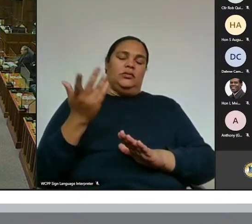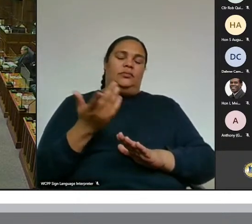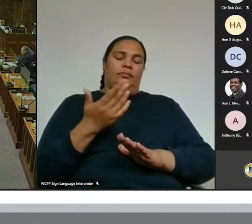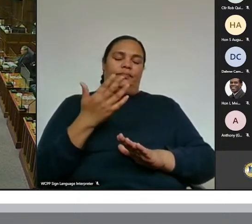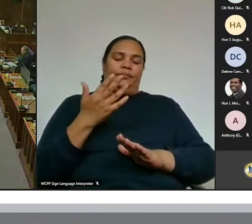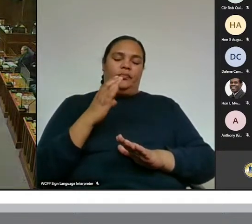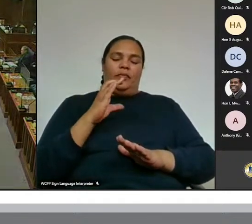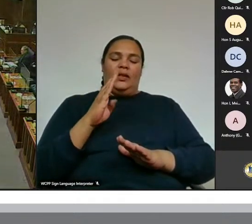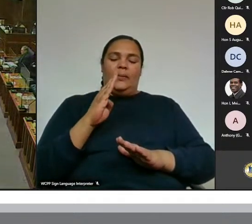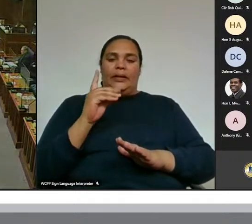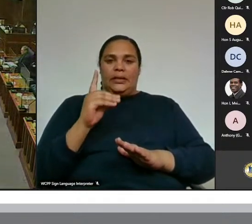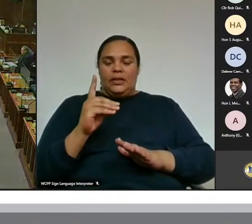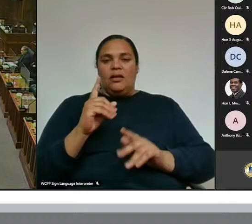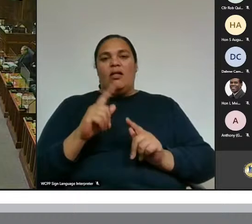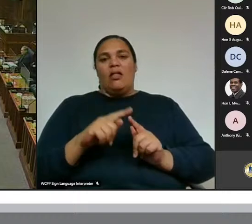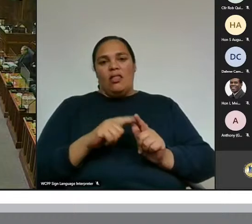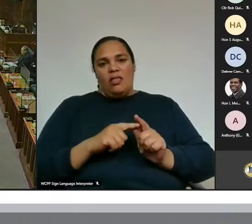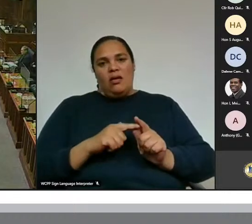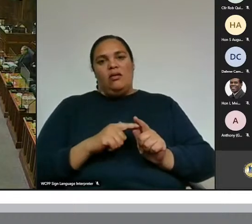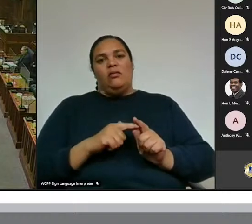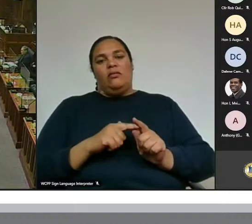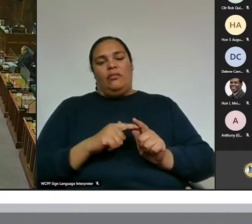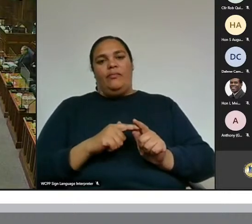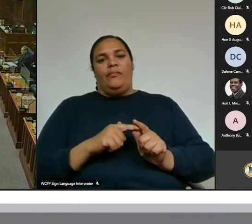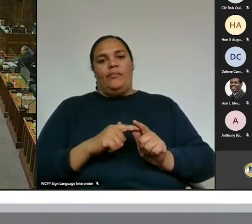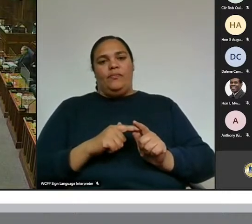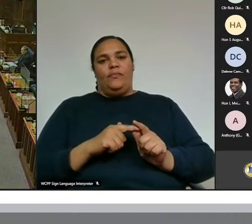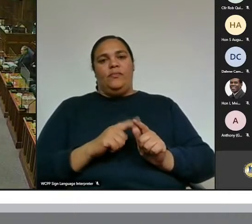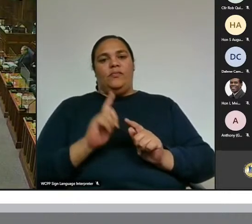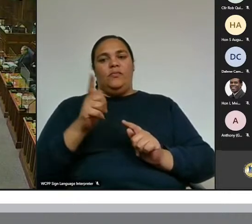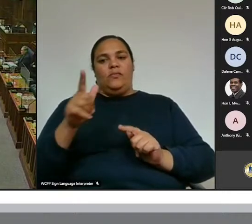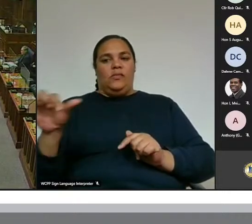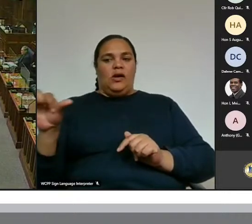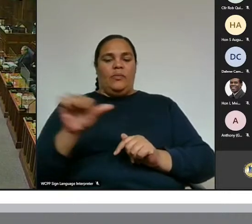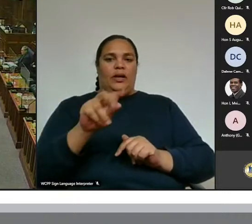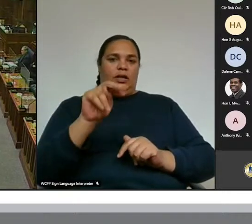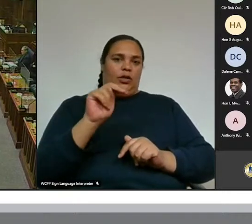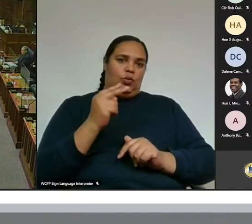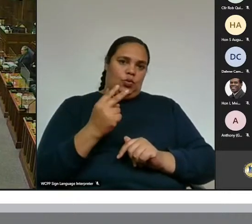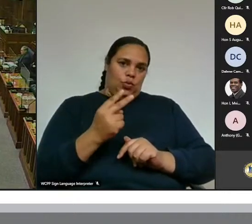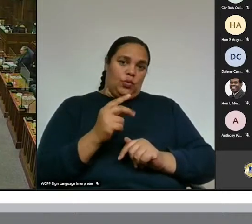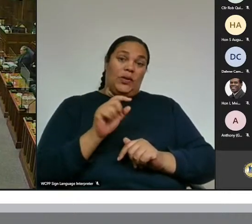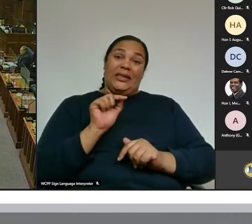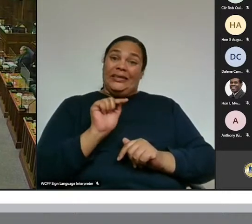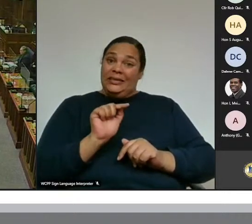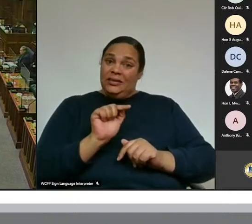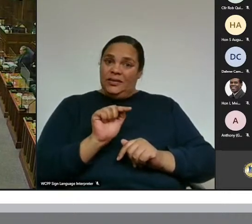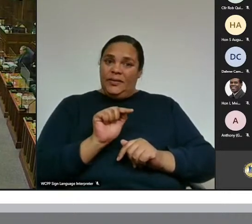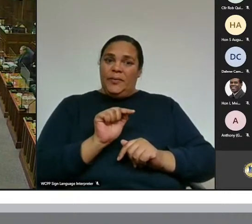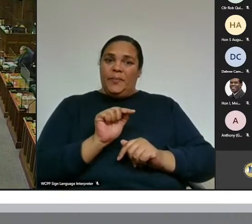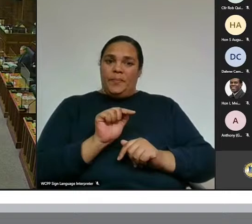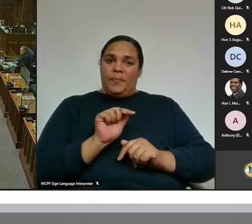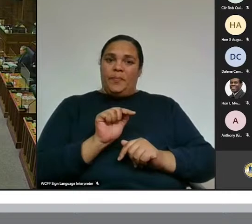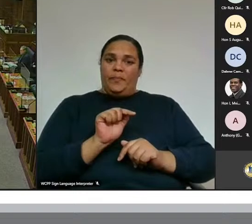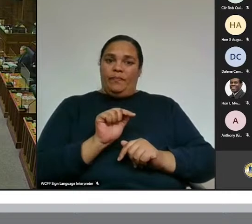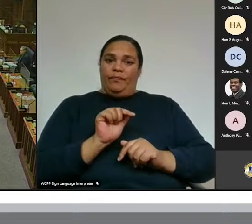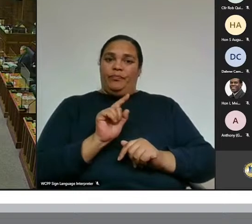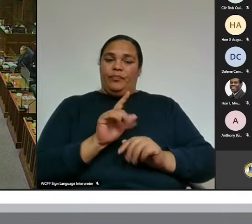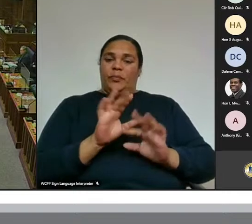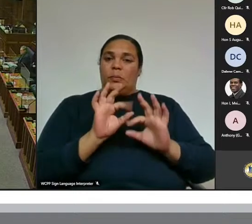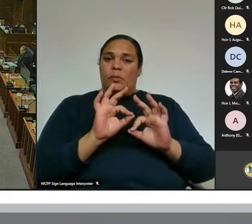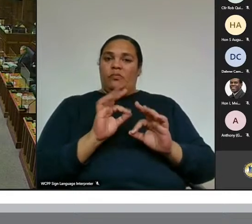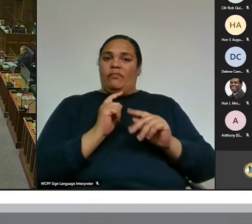past the CBD, and then get later back onto the N2, which a proper